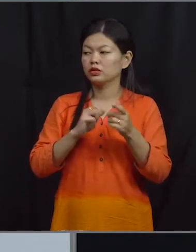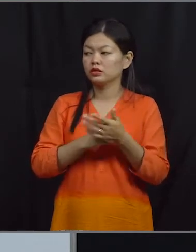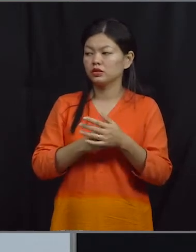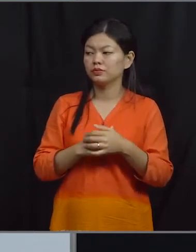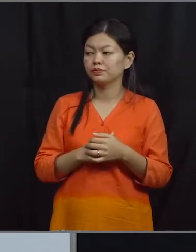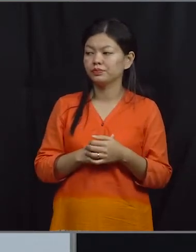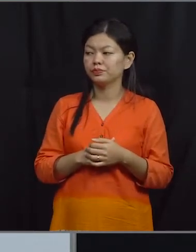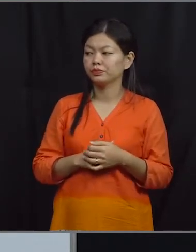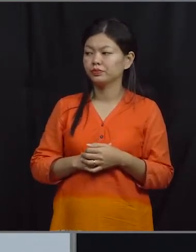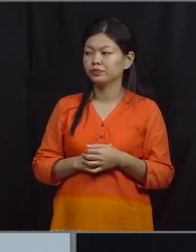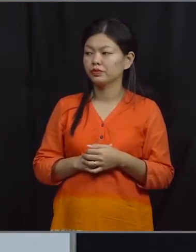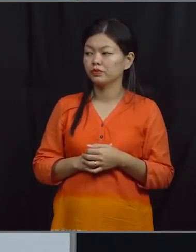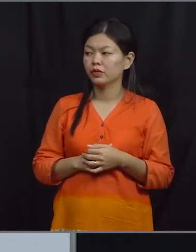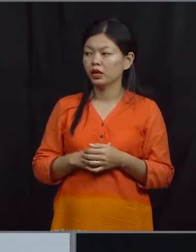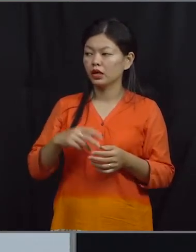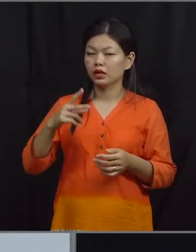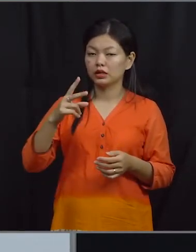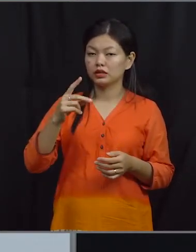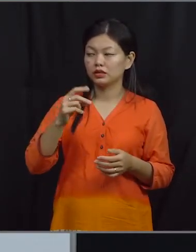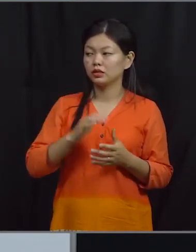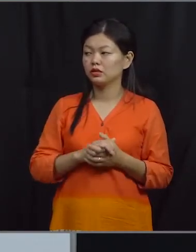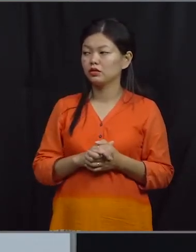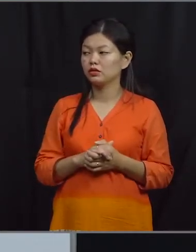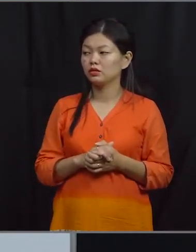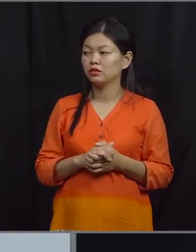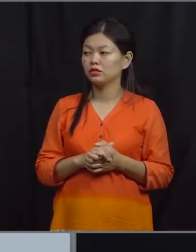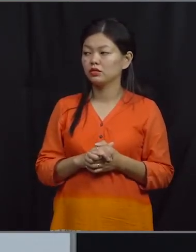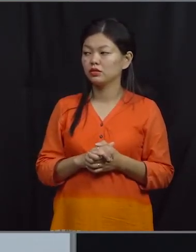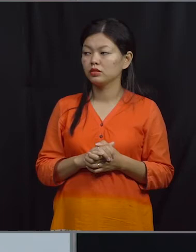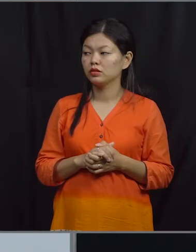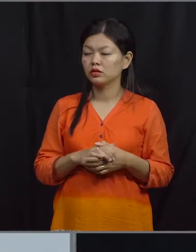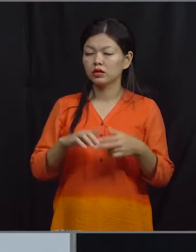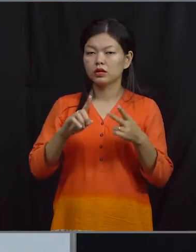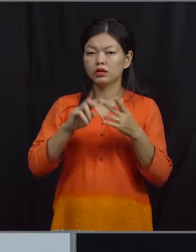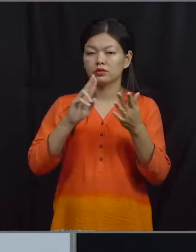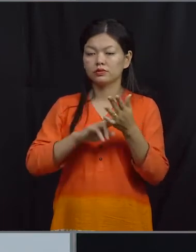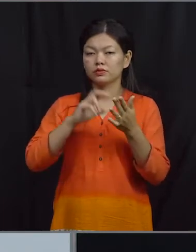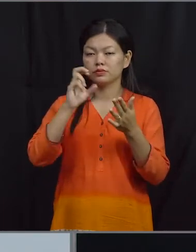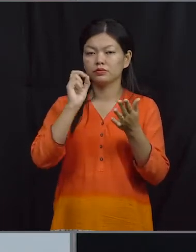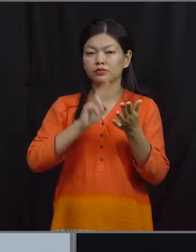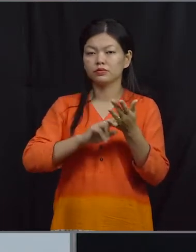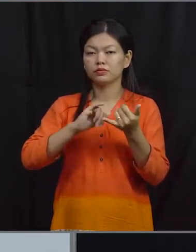We call the system as consistent. No solution, we call the system as inconsistent.